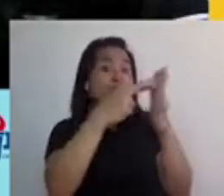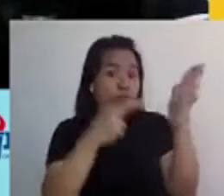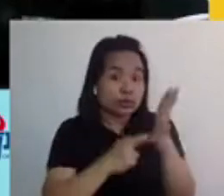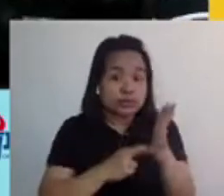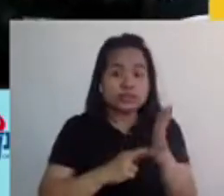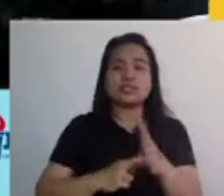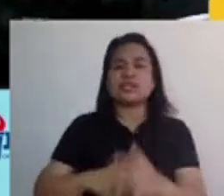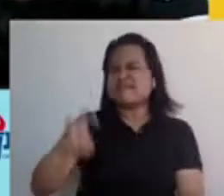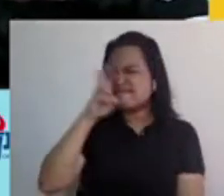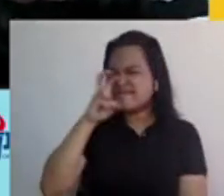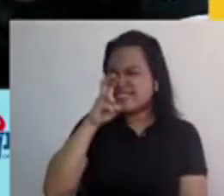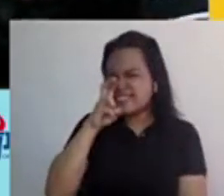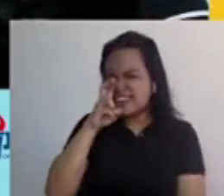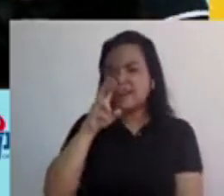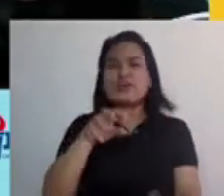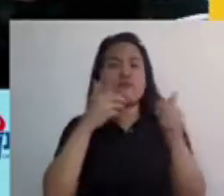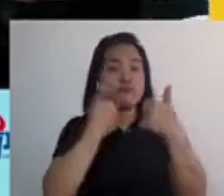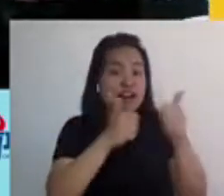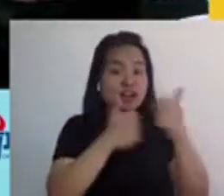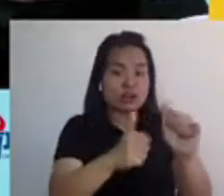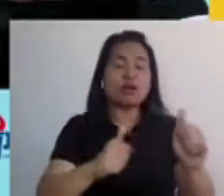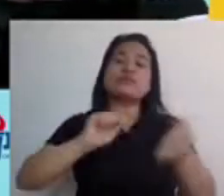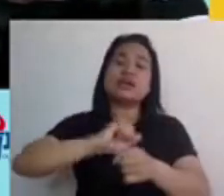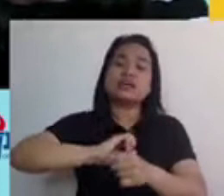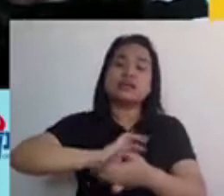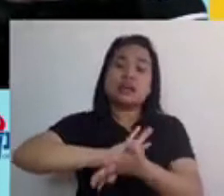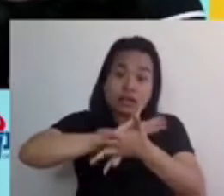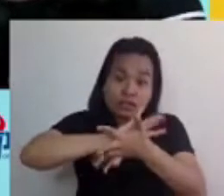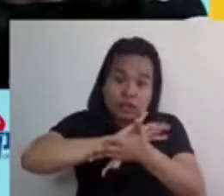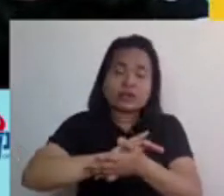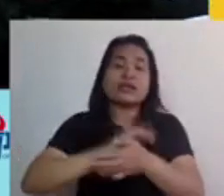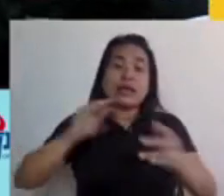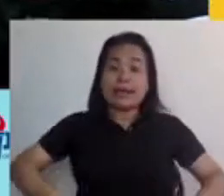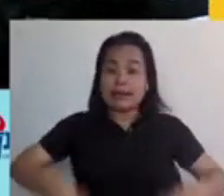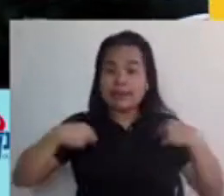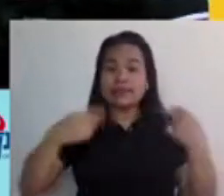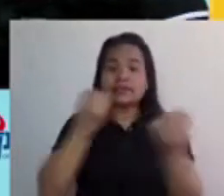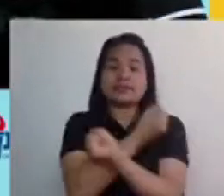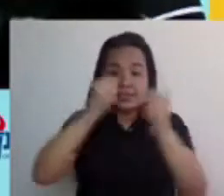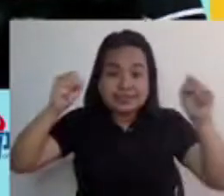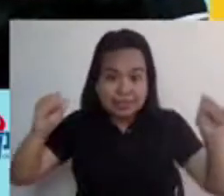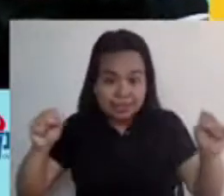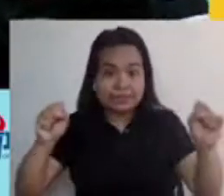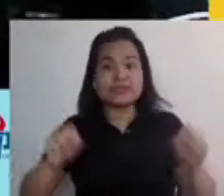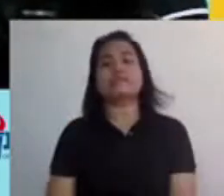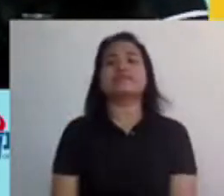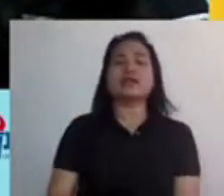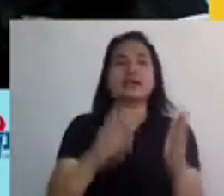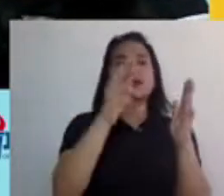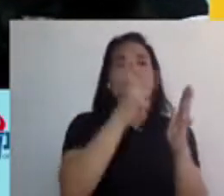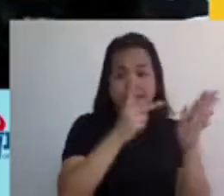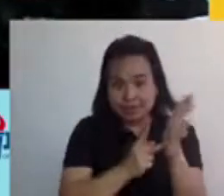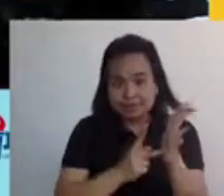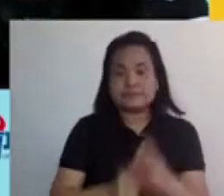of the COVID-19 health and safety precautions or the prevailing community quarantine protocols in their area. So